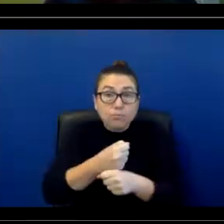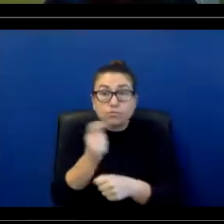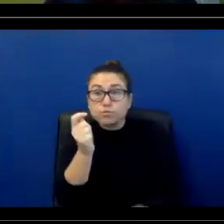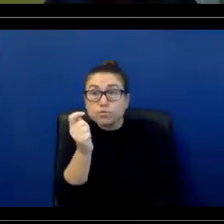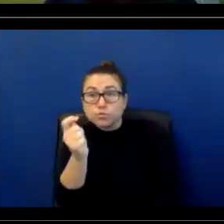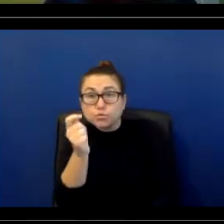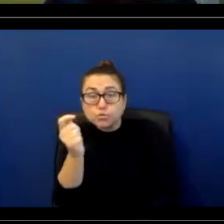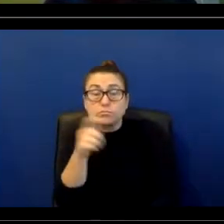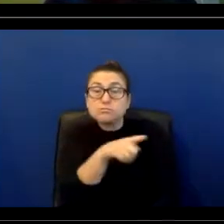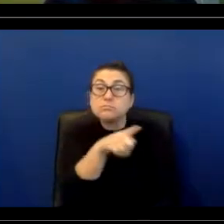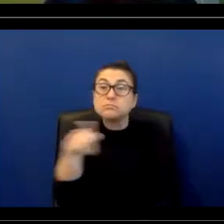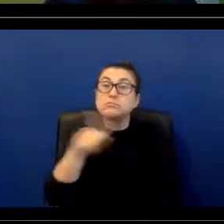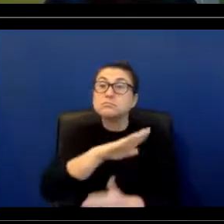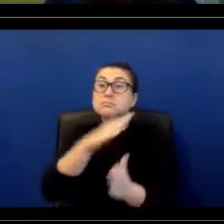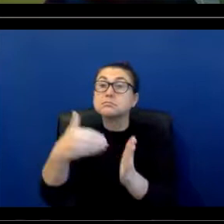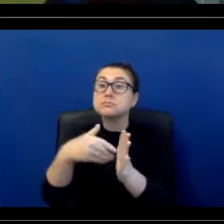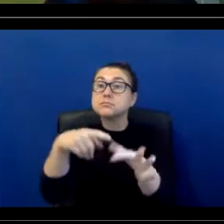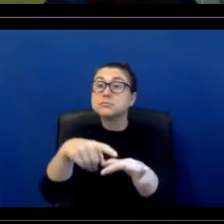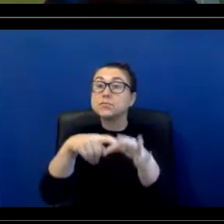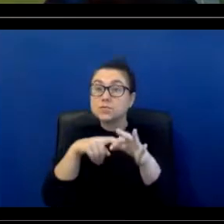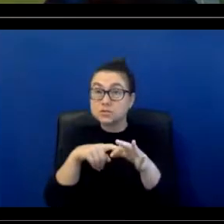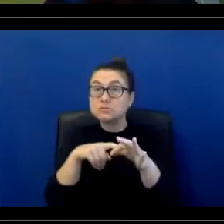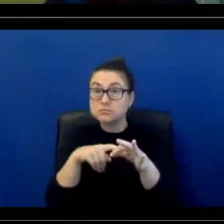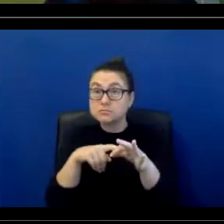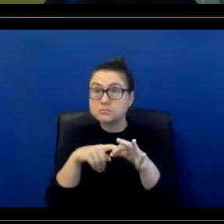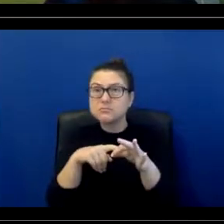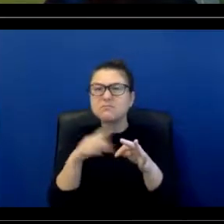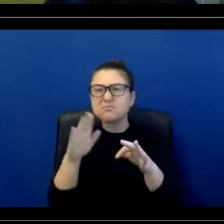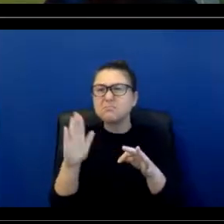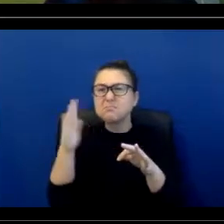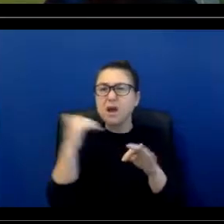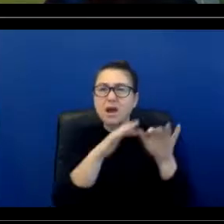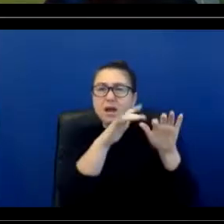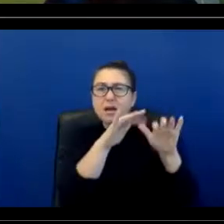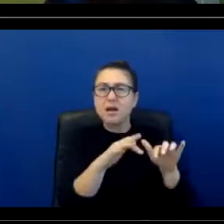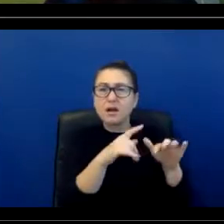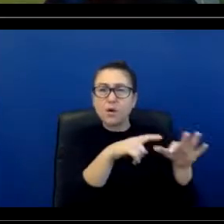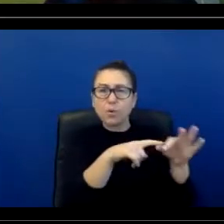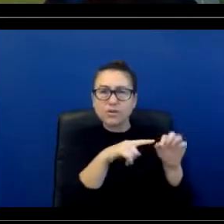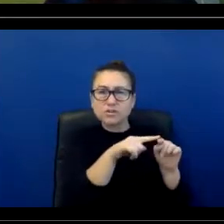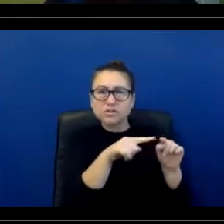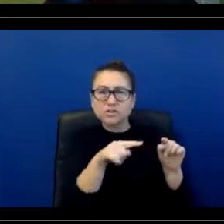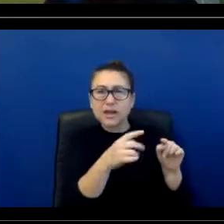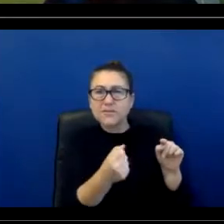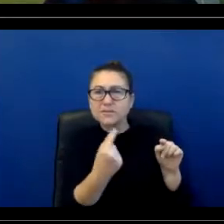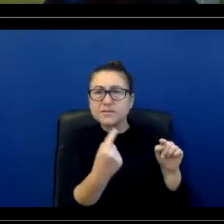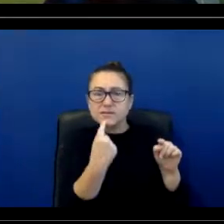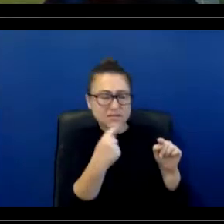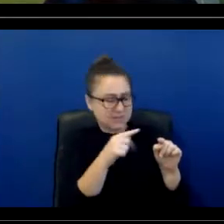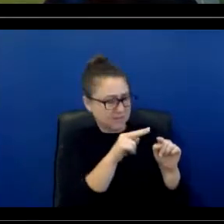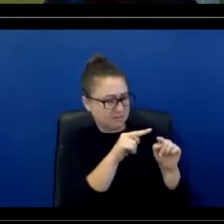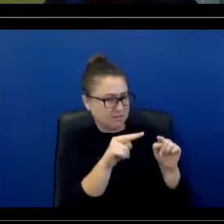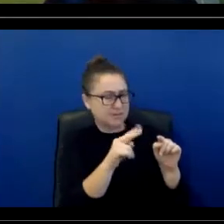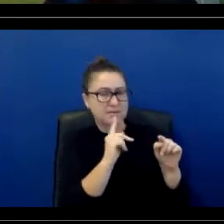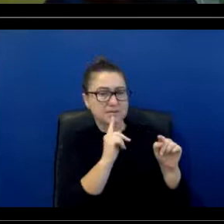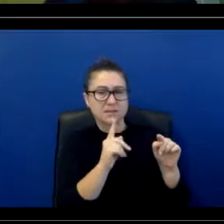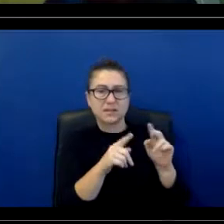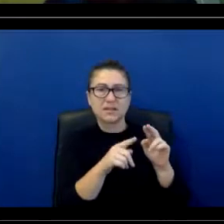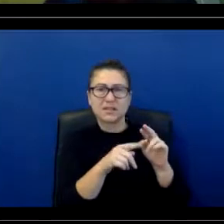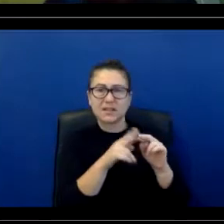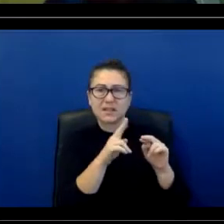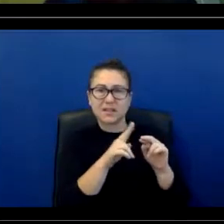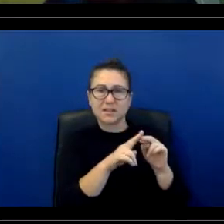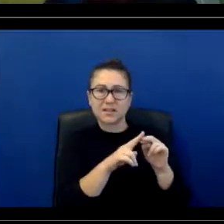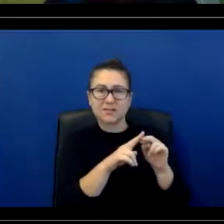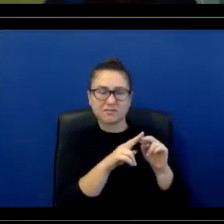any final questions. We did have one question a bit earlier on, which was if this person knows an older